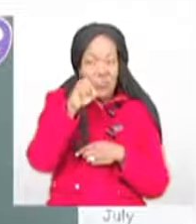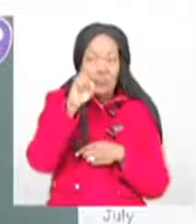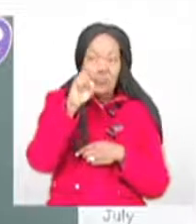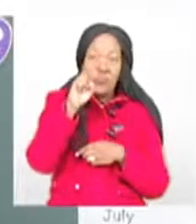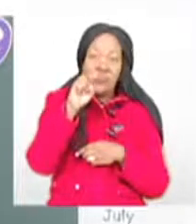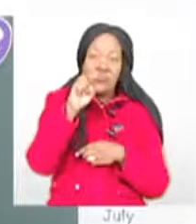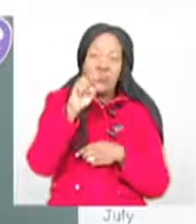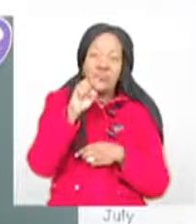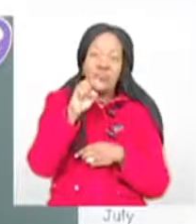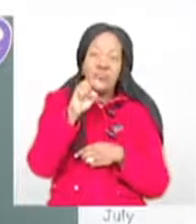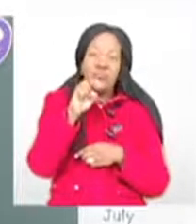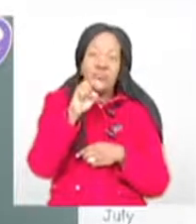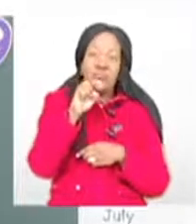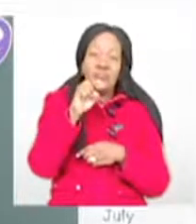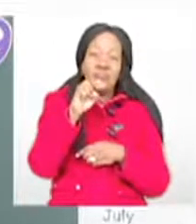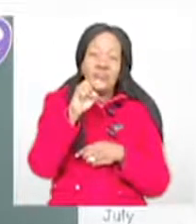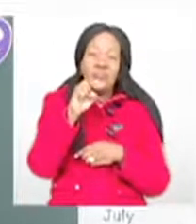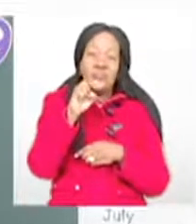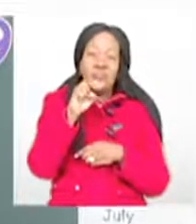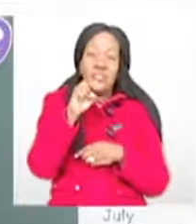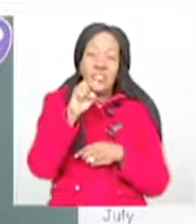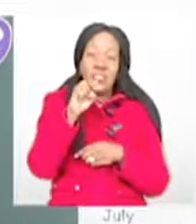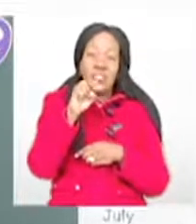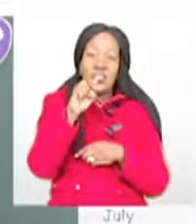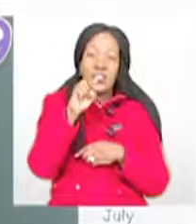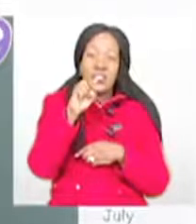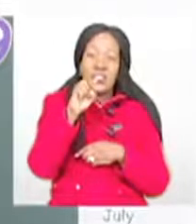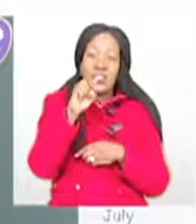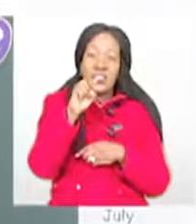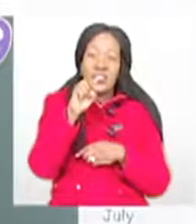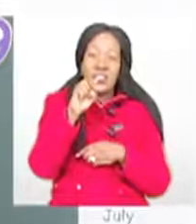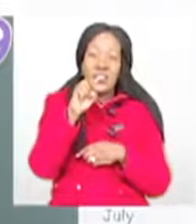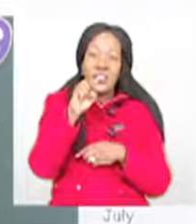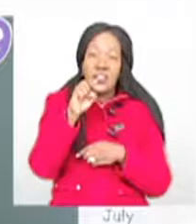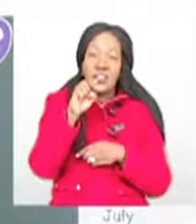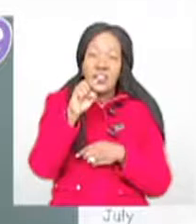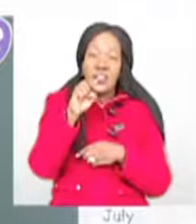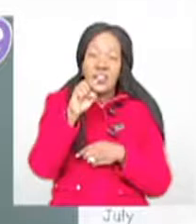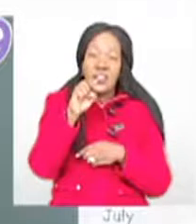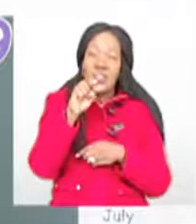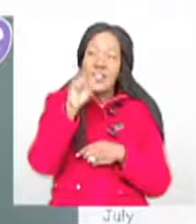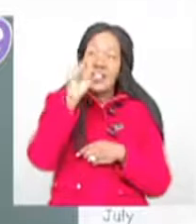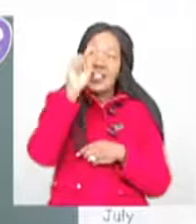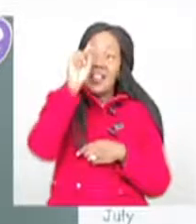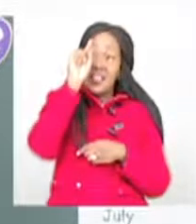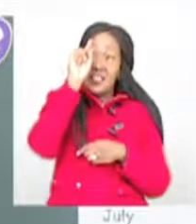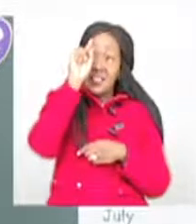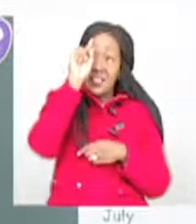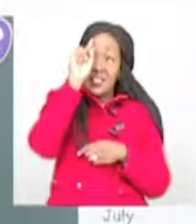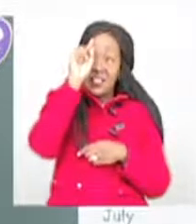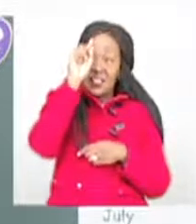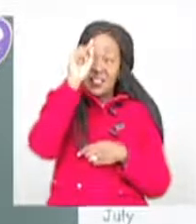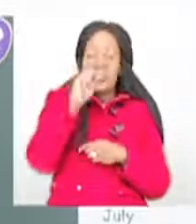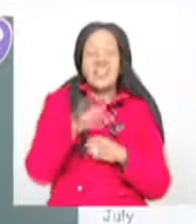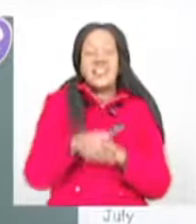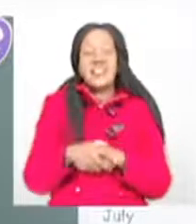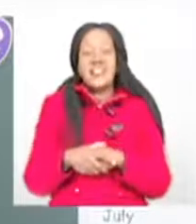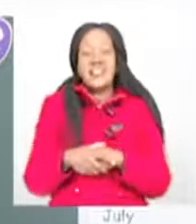body, bend his knees backwards, and put a